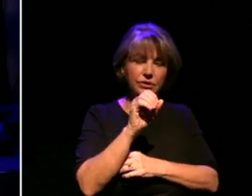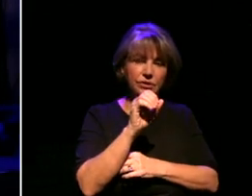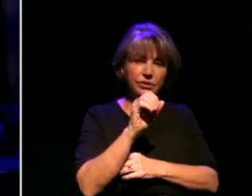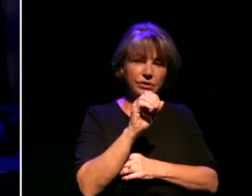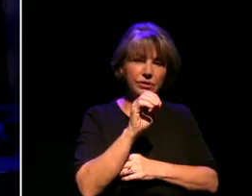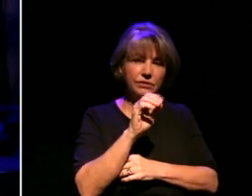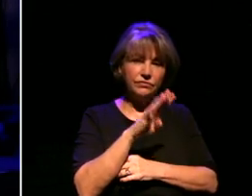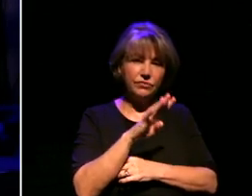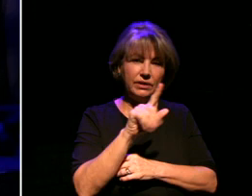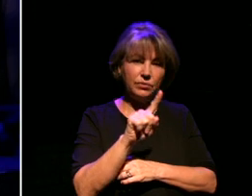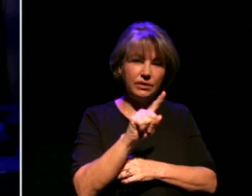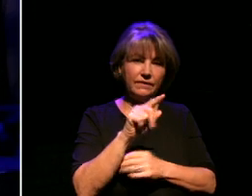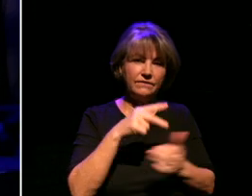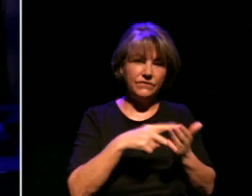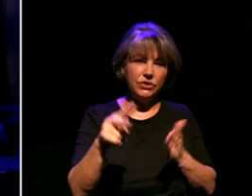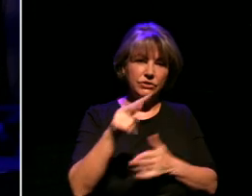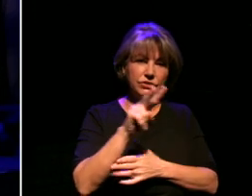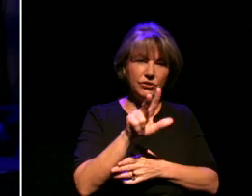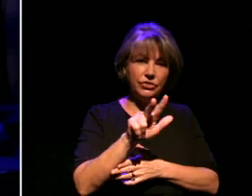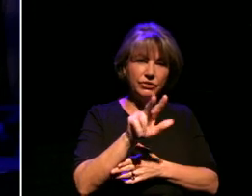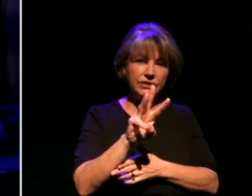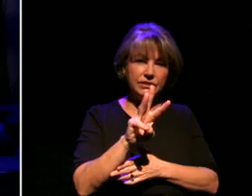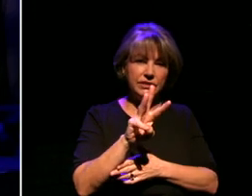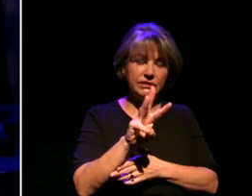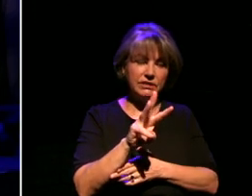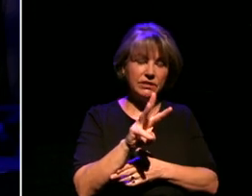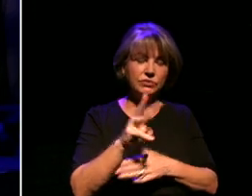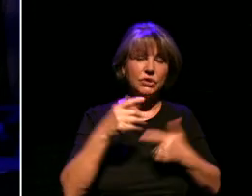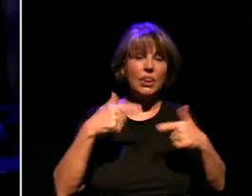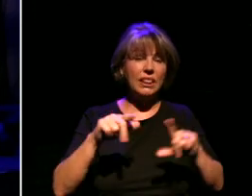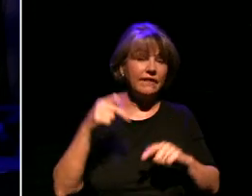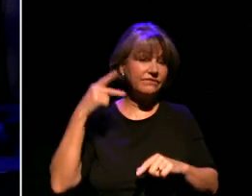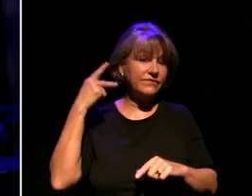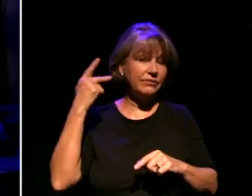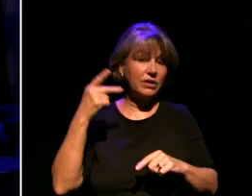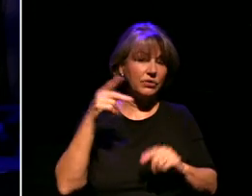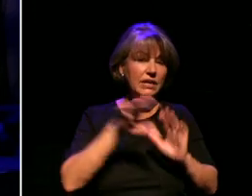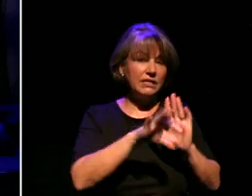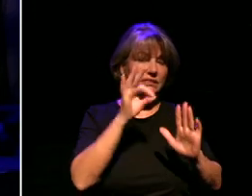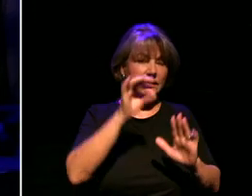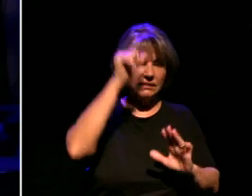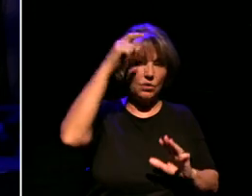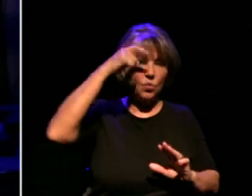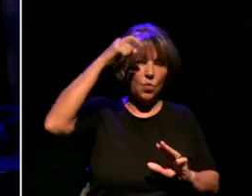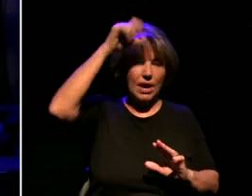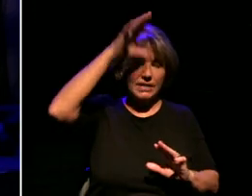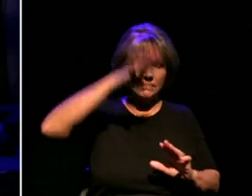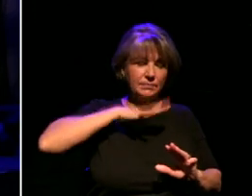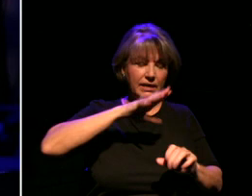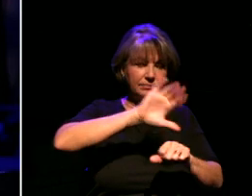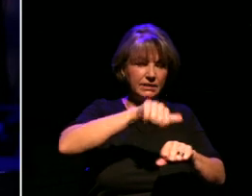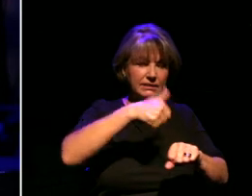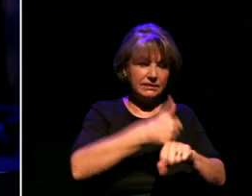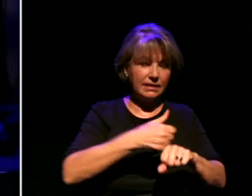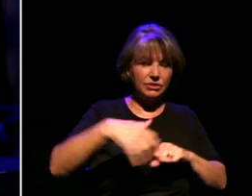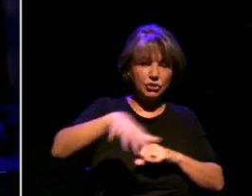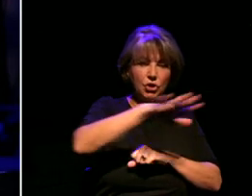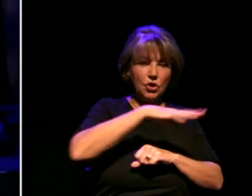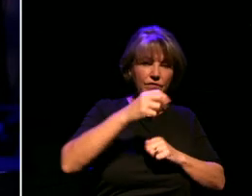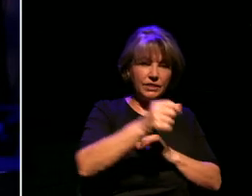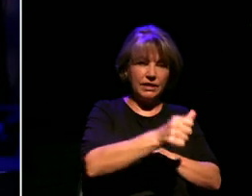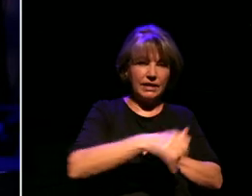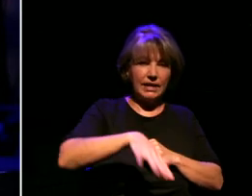now therefore, let Pharaoh select a discerning and wise man and set him over the land of Egypt. Let Pharaoh proceed to